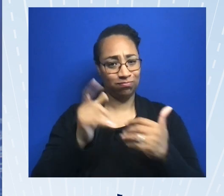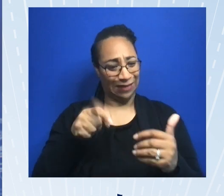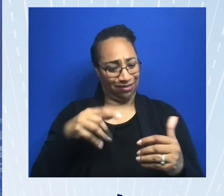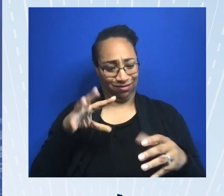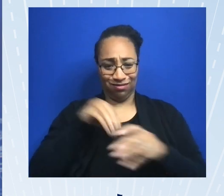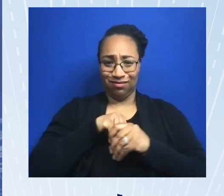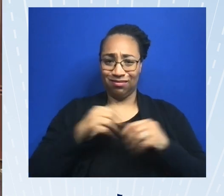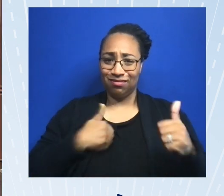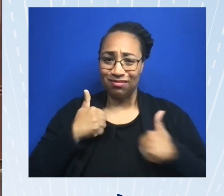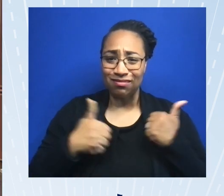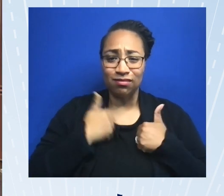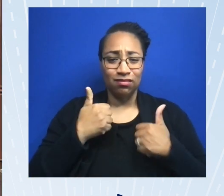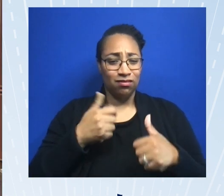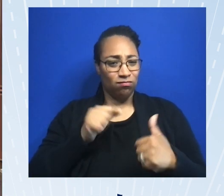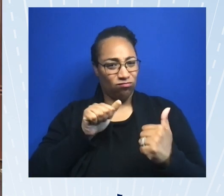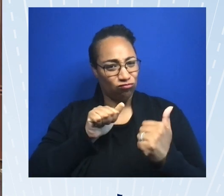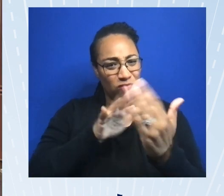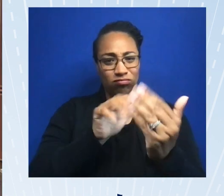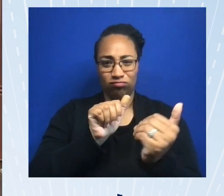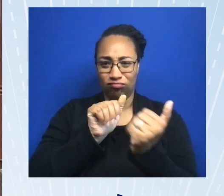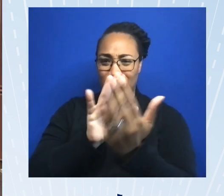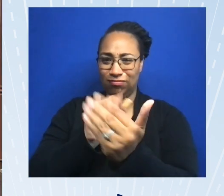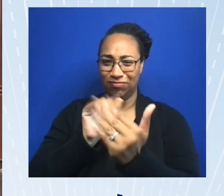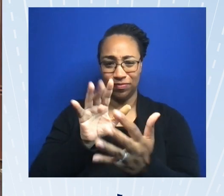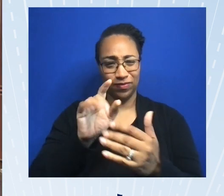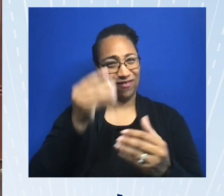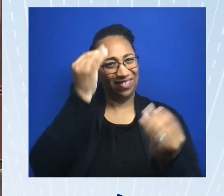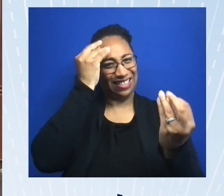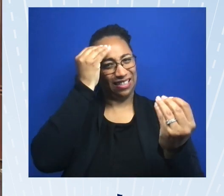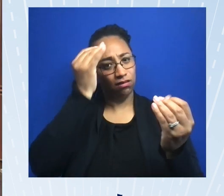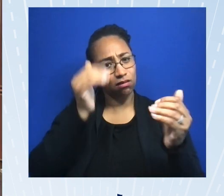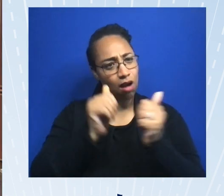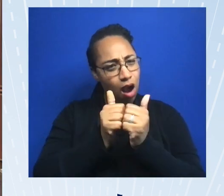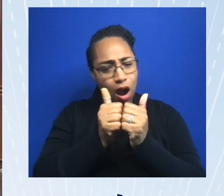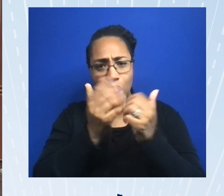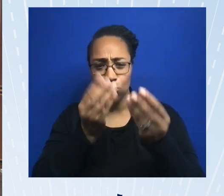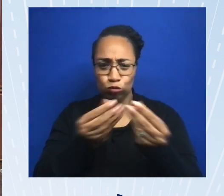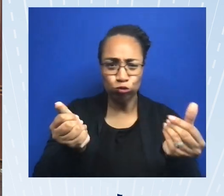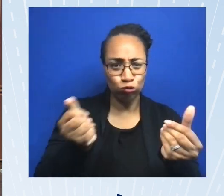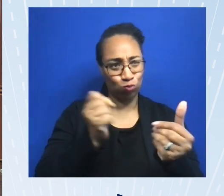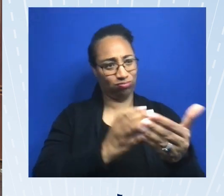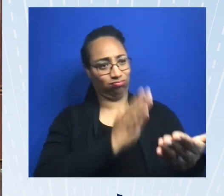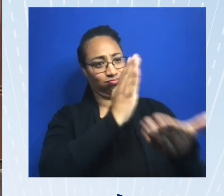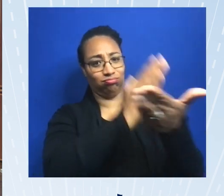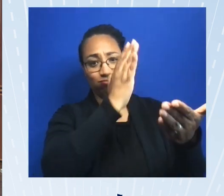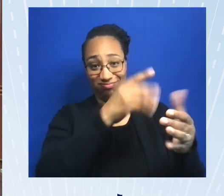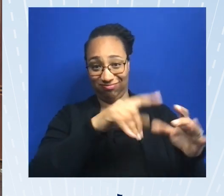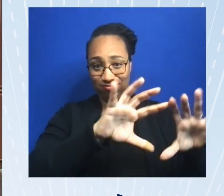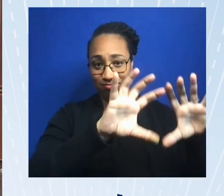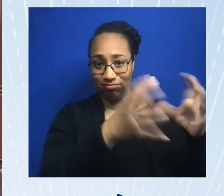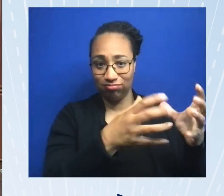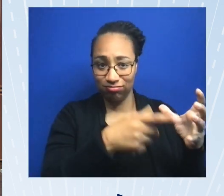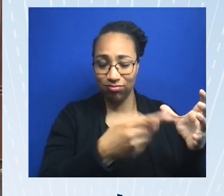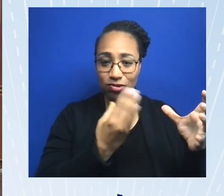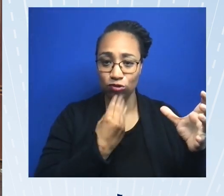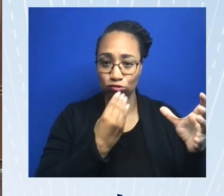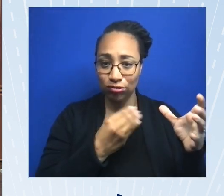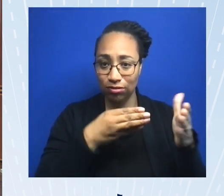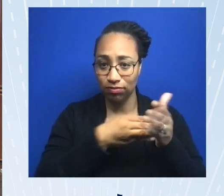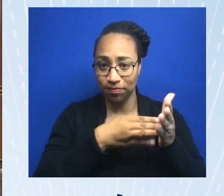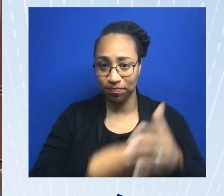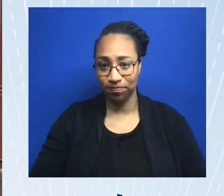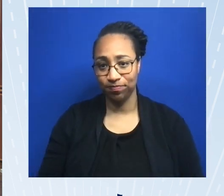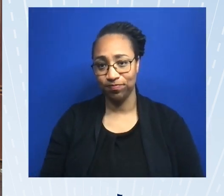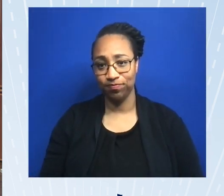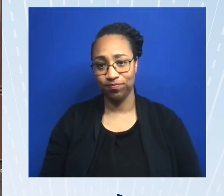history. Today, we're announcing over 100 new actions that the federal government will take in the next